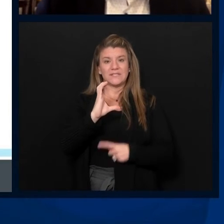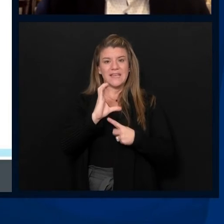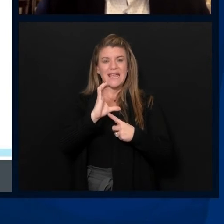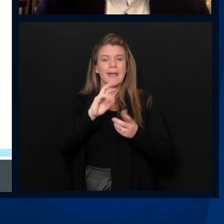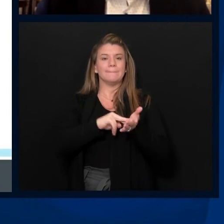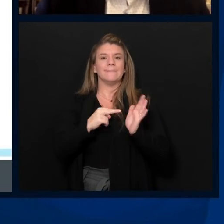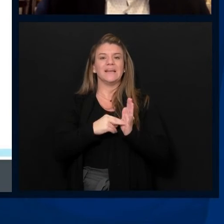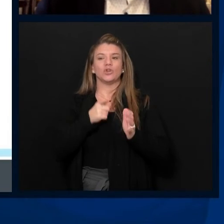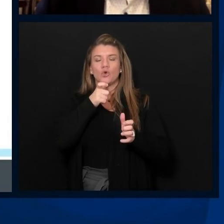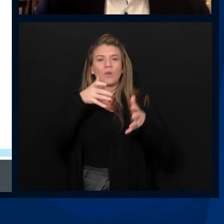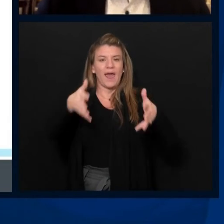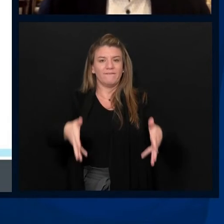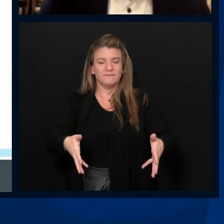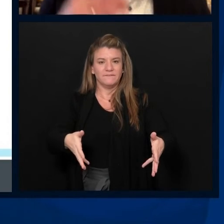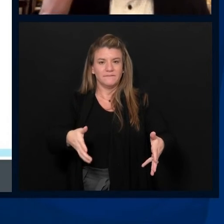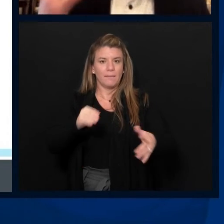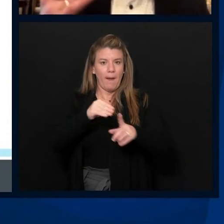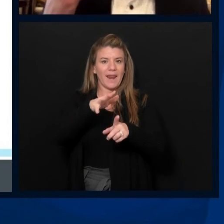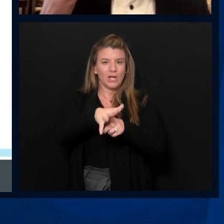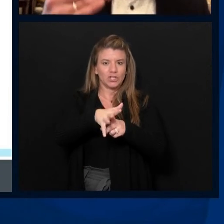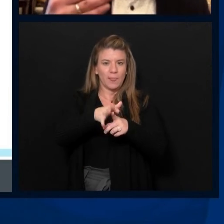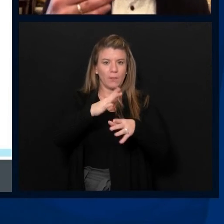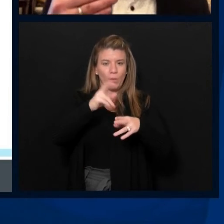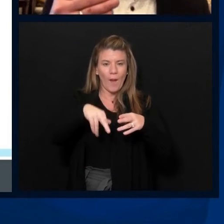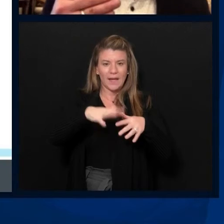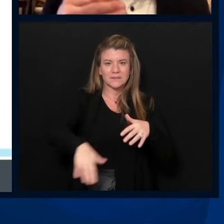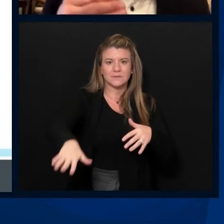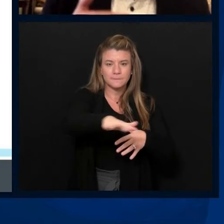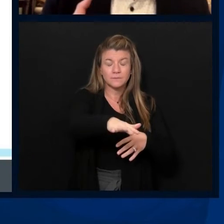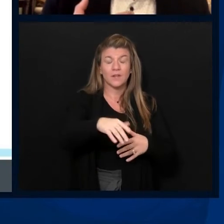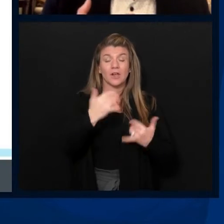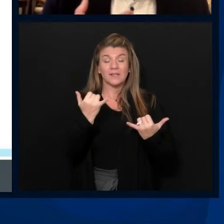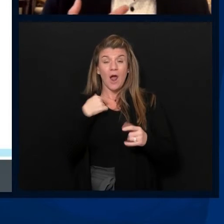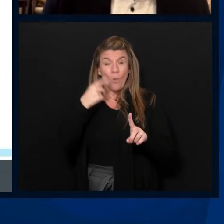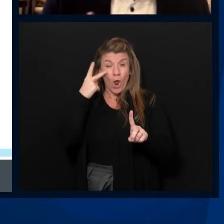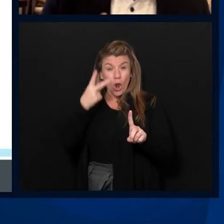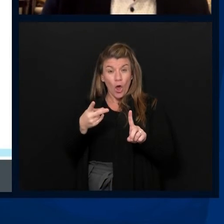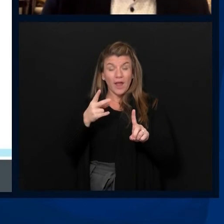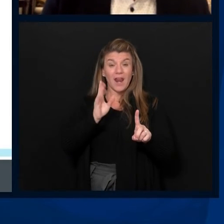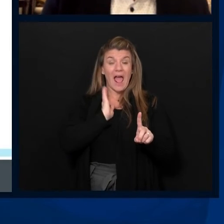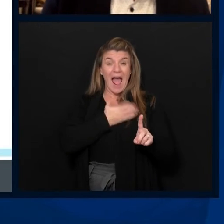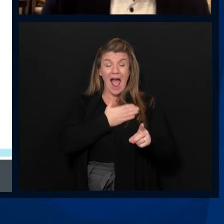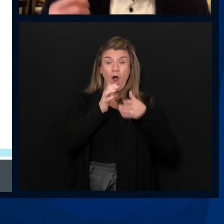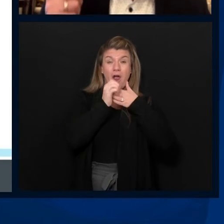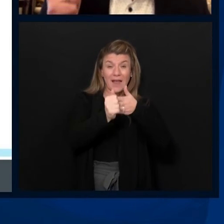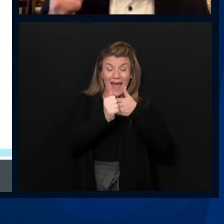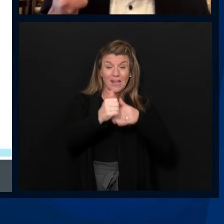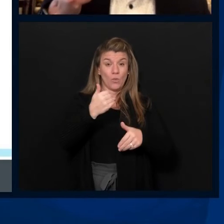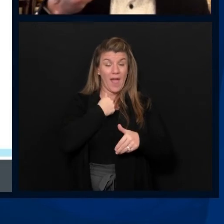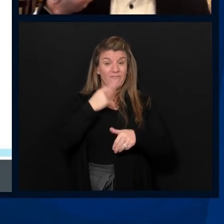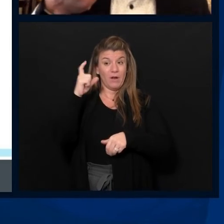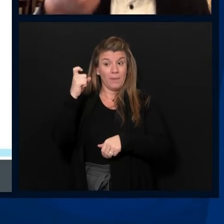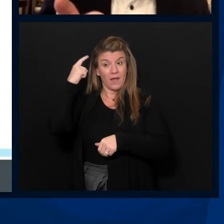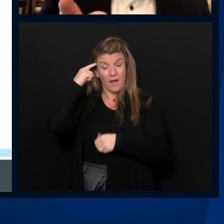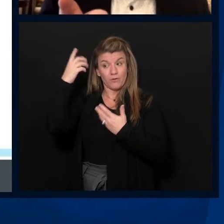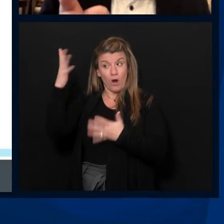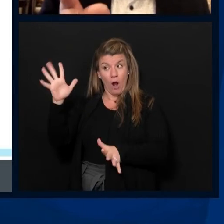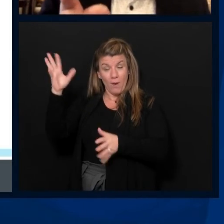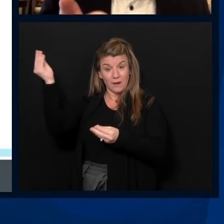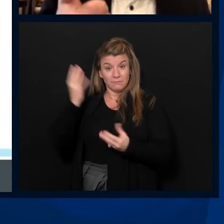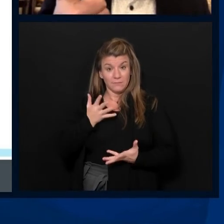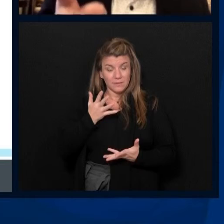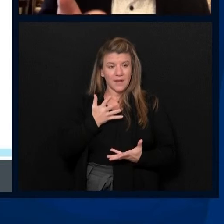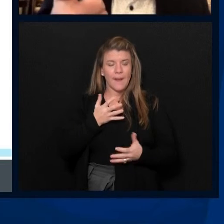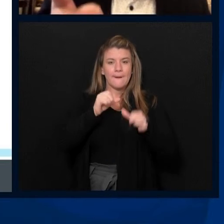of the population. And so as we start to look at this, the guidance that we had from the governor,